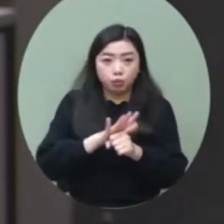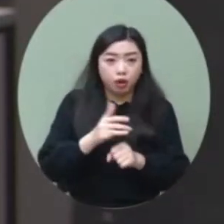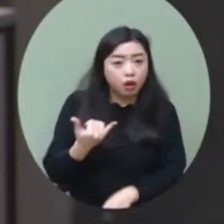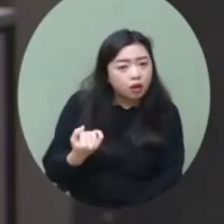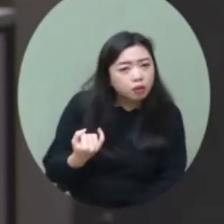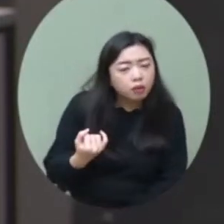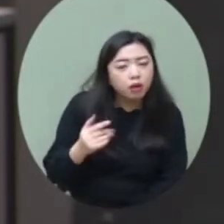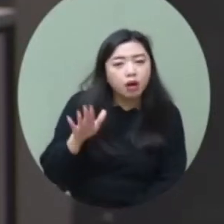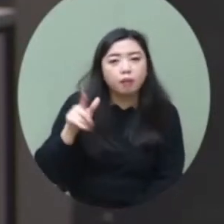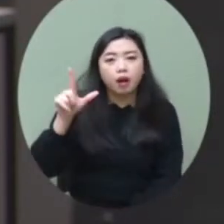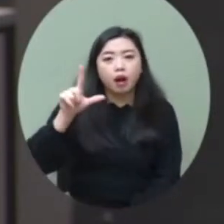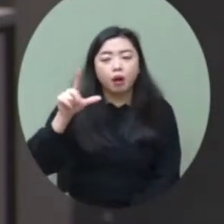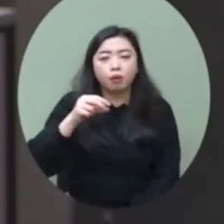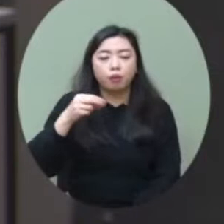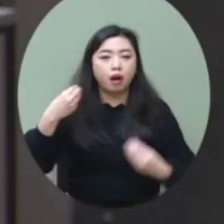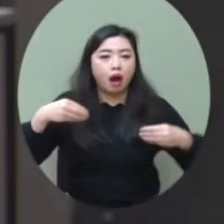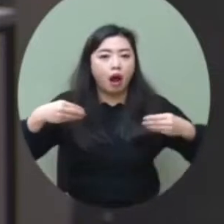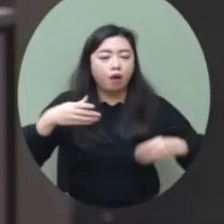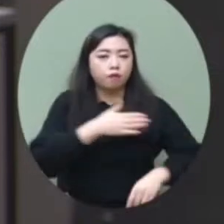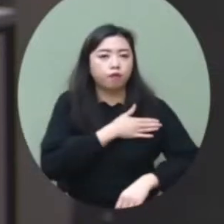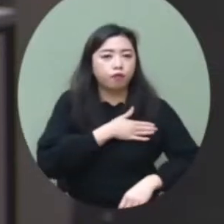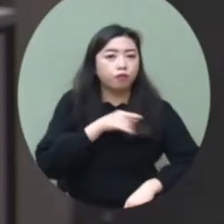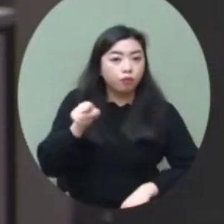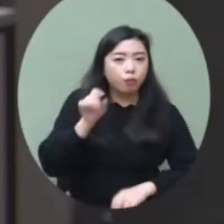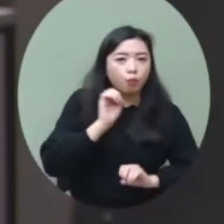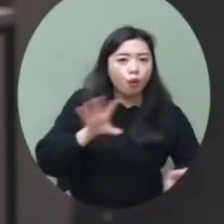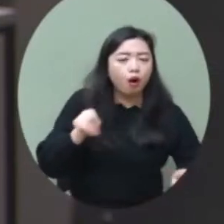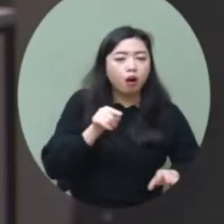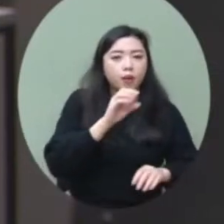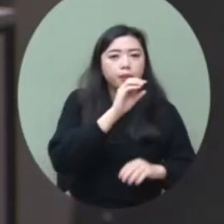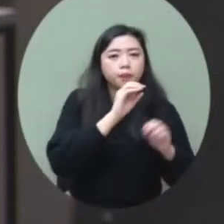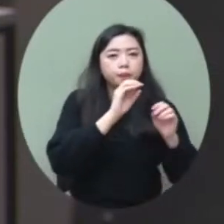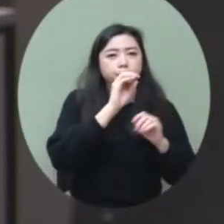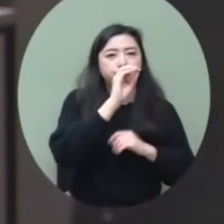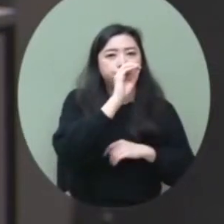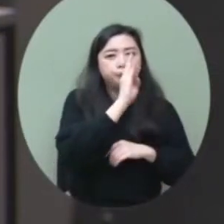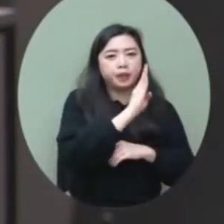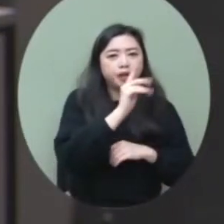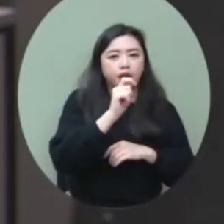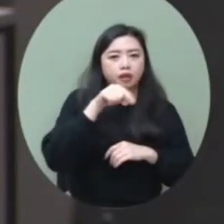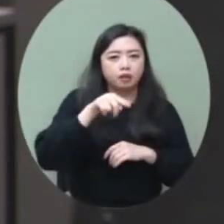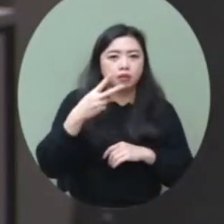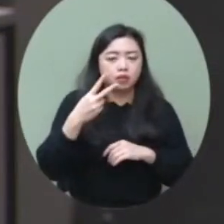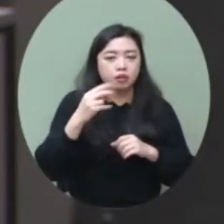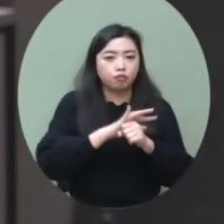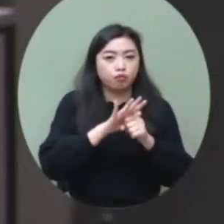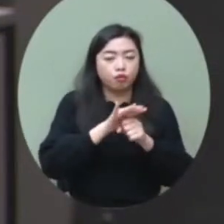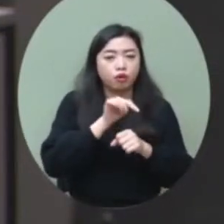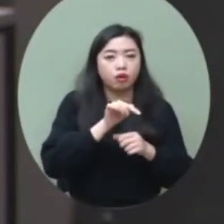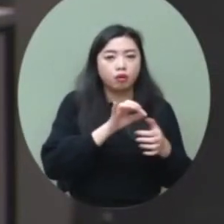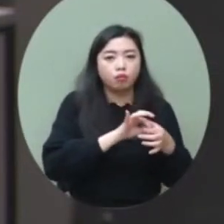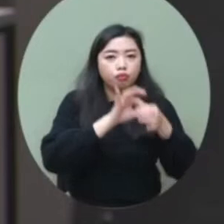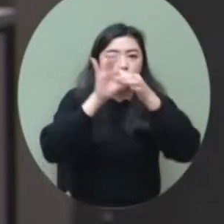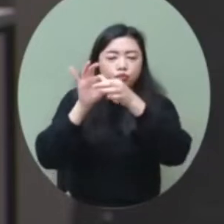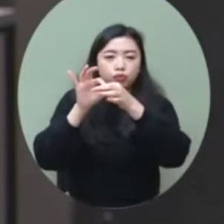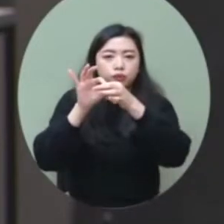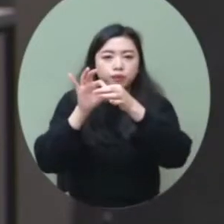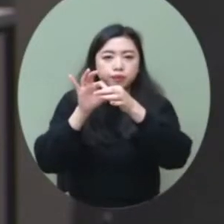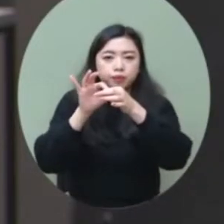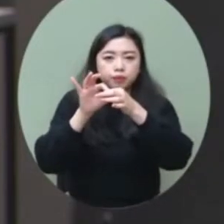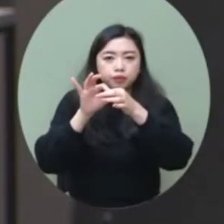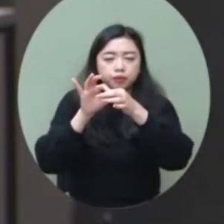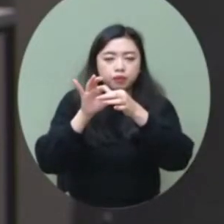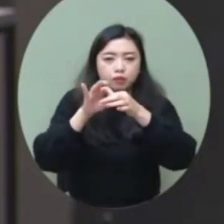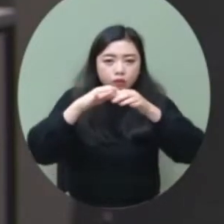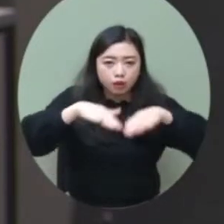concern that whether the Omicron BA.2 was the reason behind the unusual deaths of those children. So does the HA